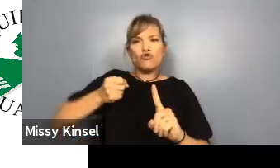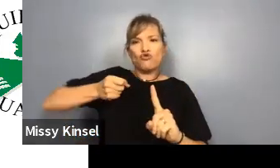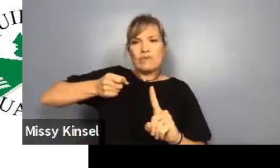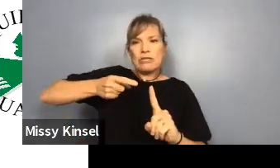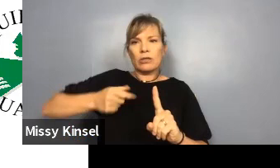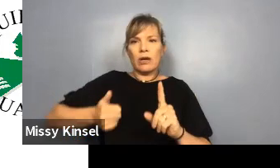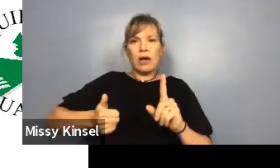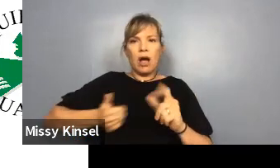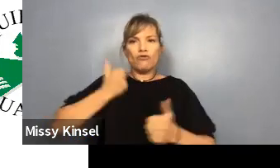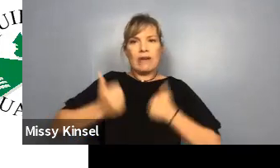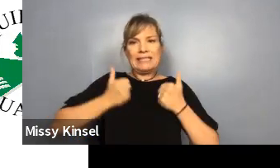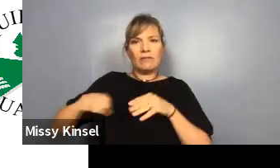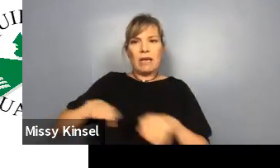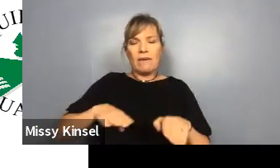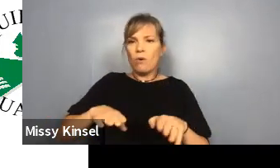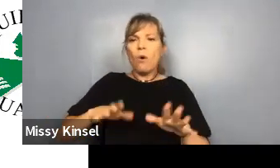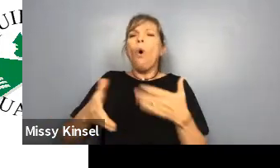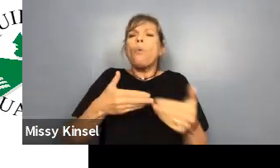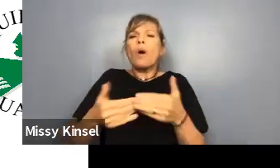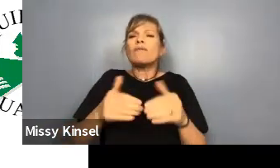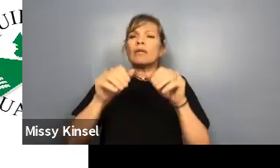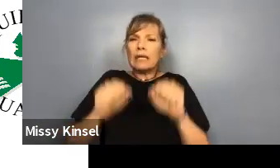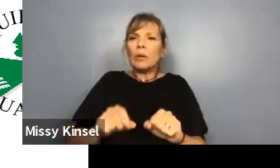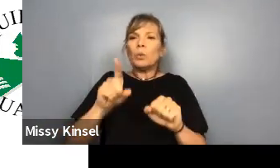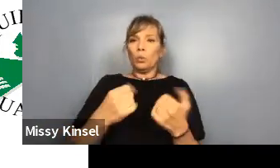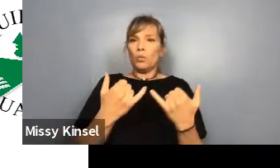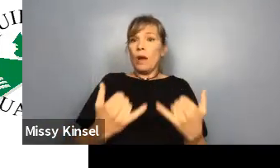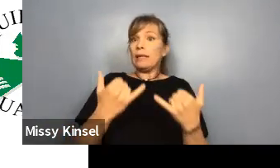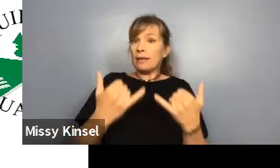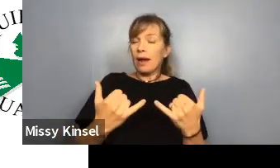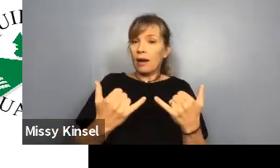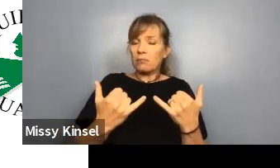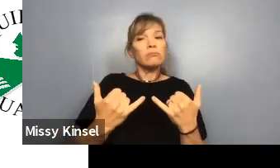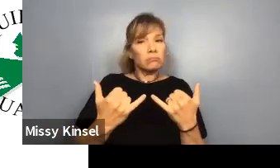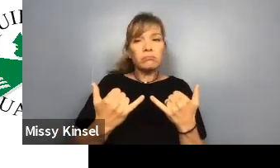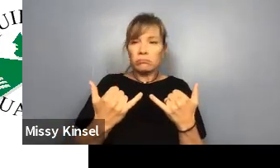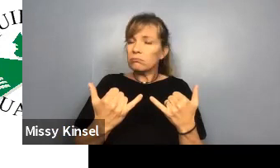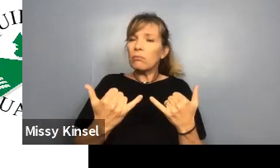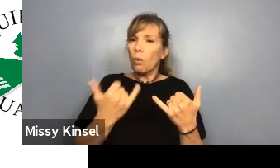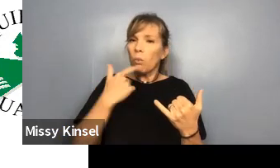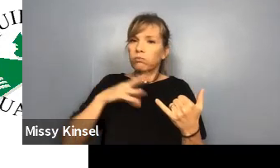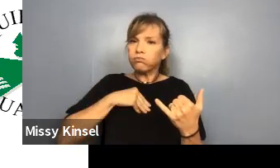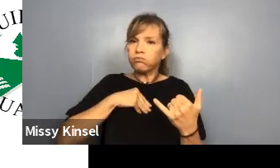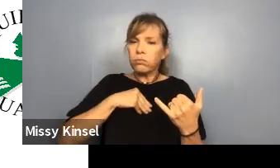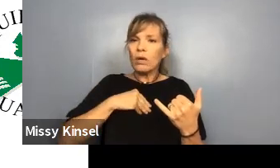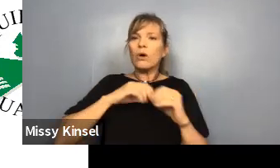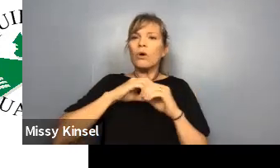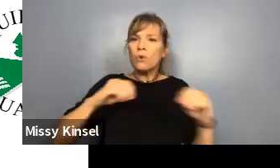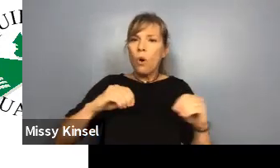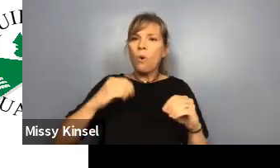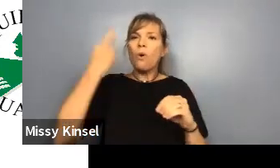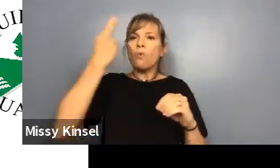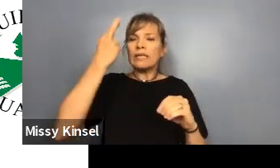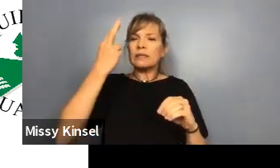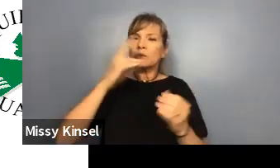aggressive behaviors, you know, whatever can be done now is acceptable. You know, there's no reason that